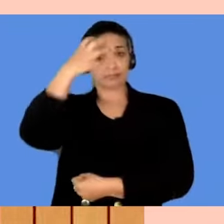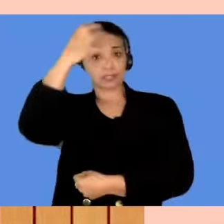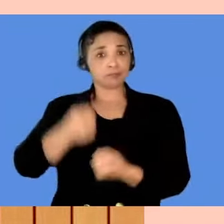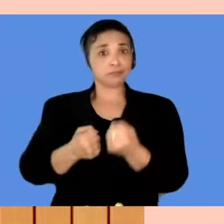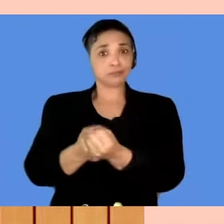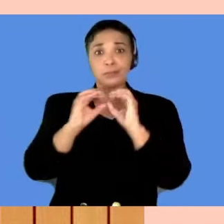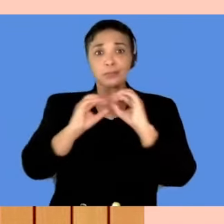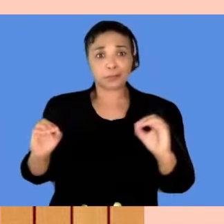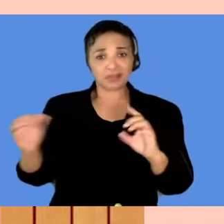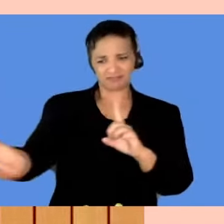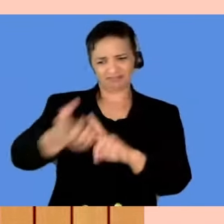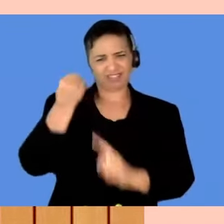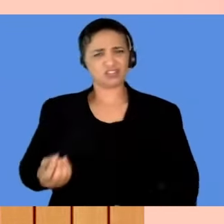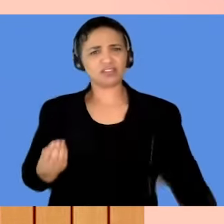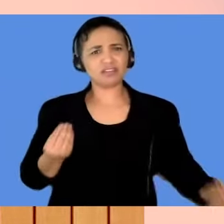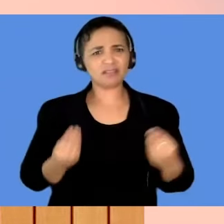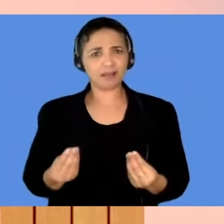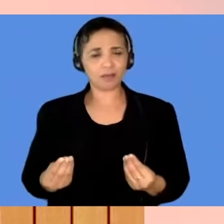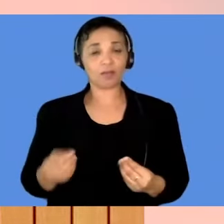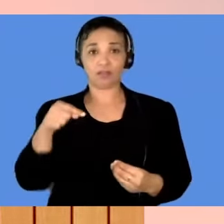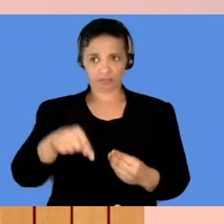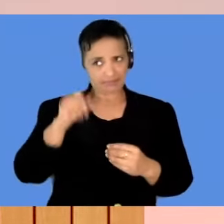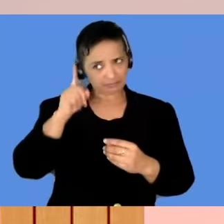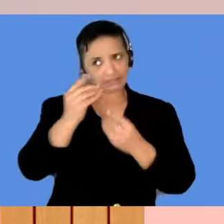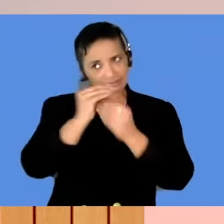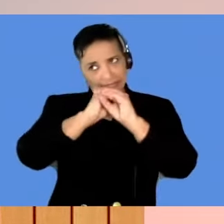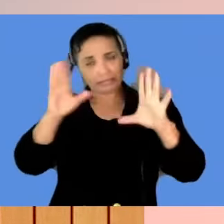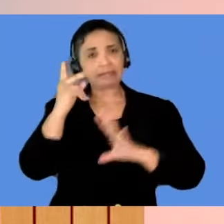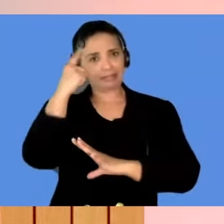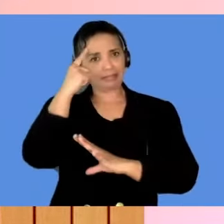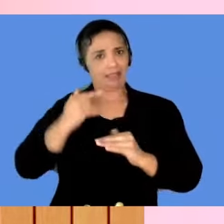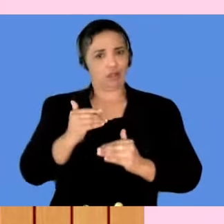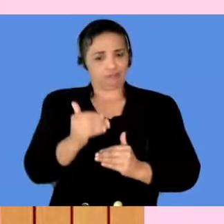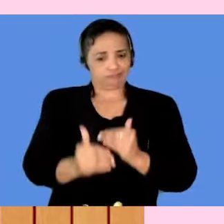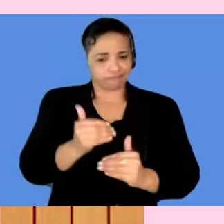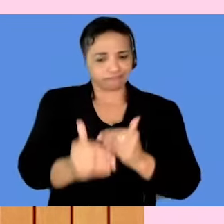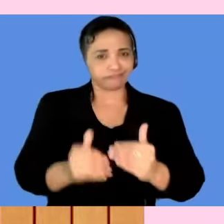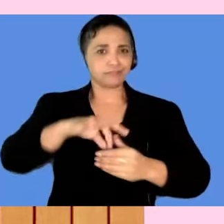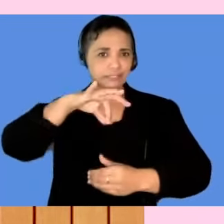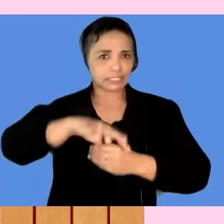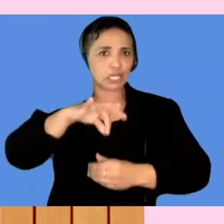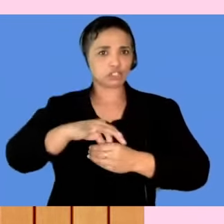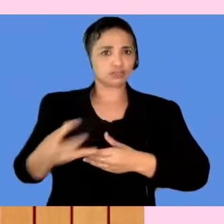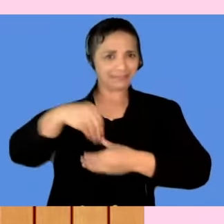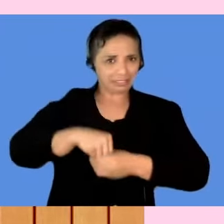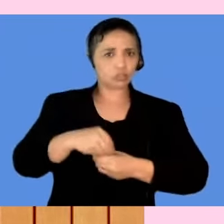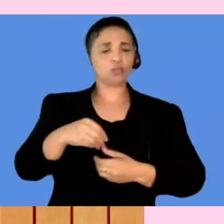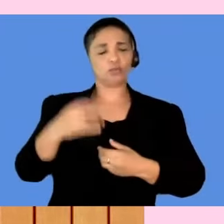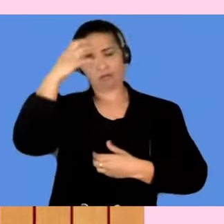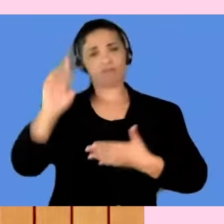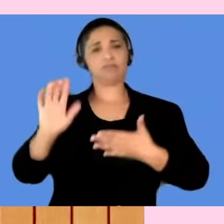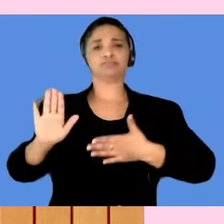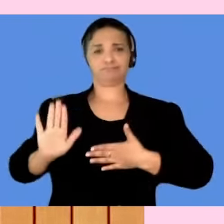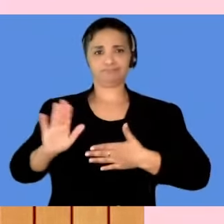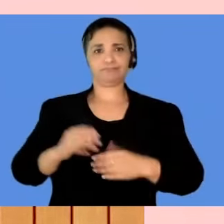and taking these solutions as part of their work? So I think it's very important time for us in